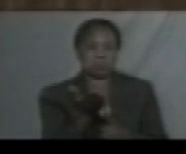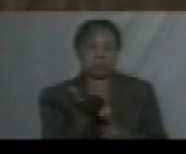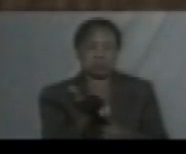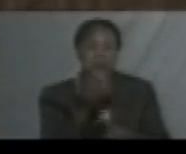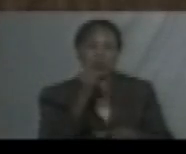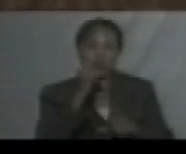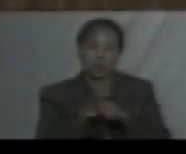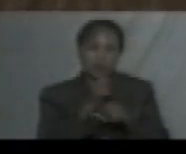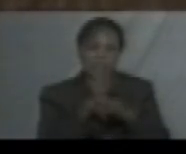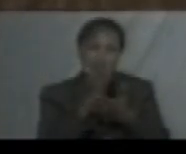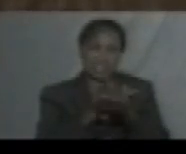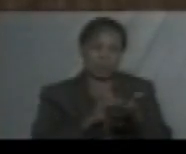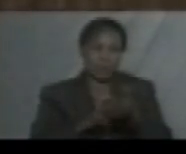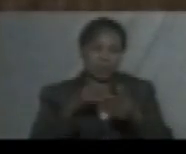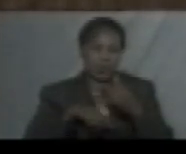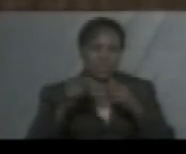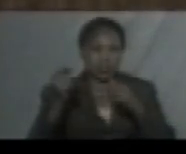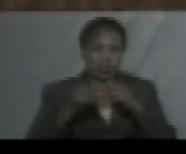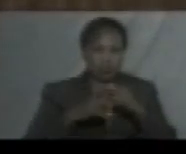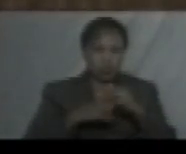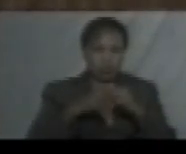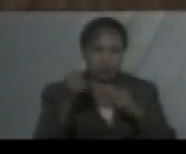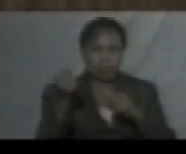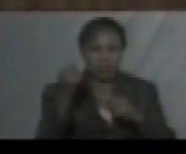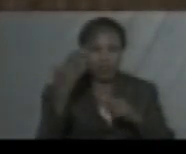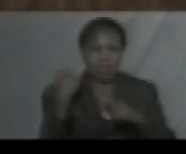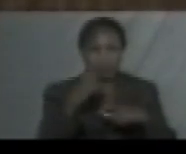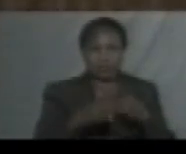was done sometime in June 2012.